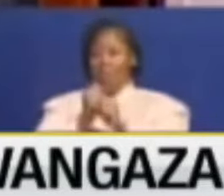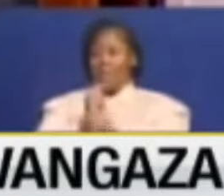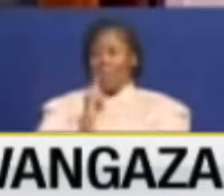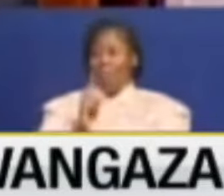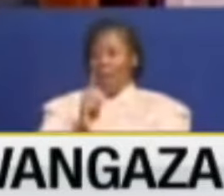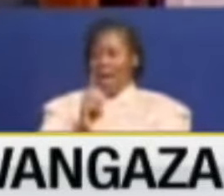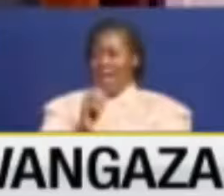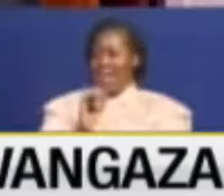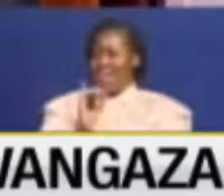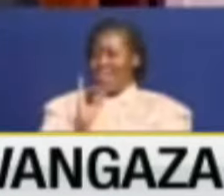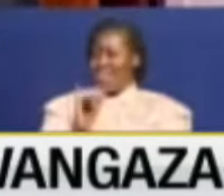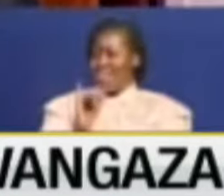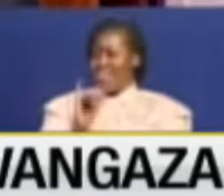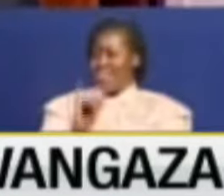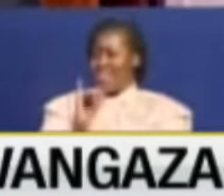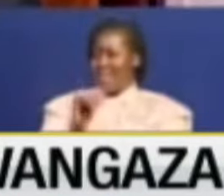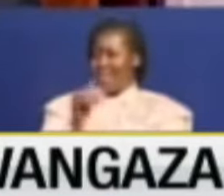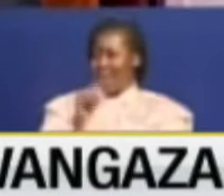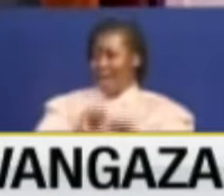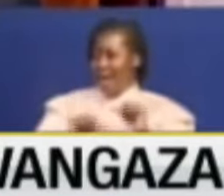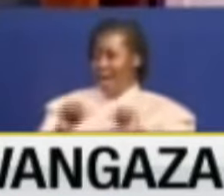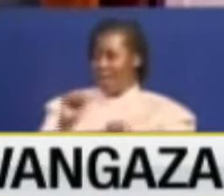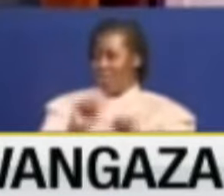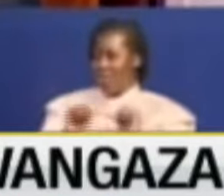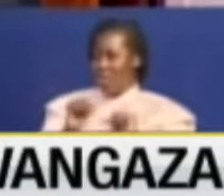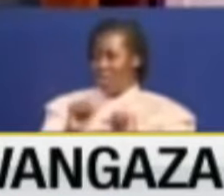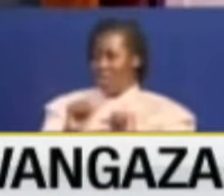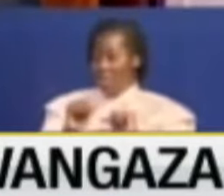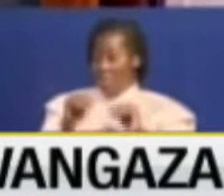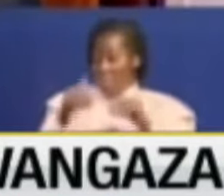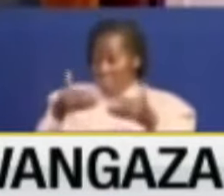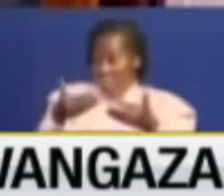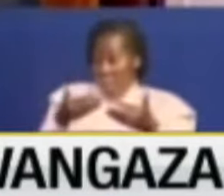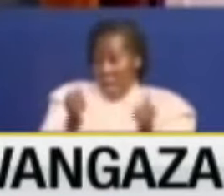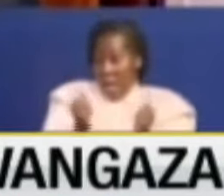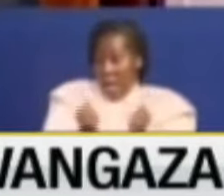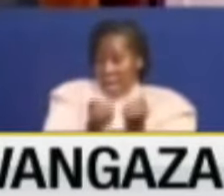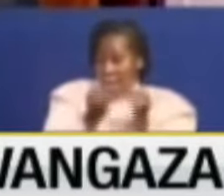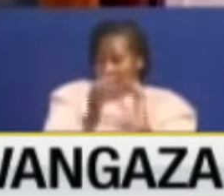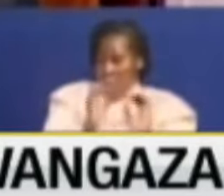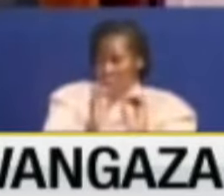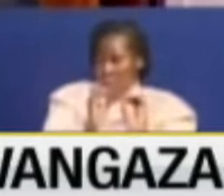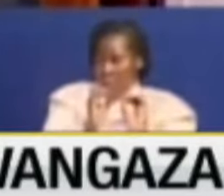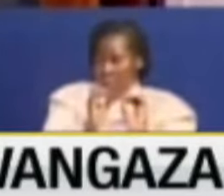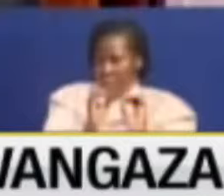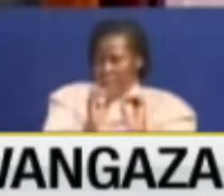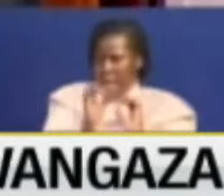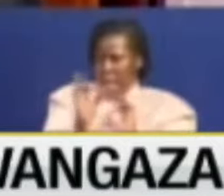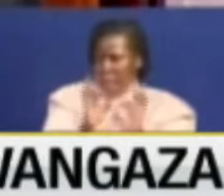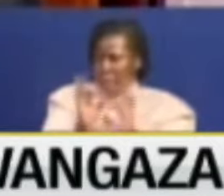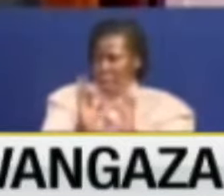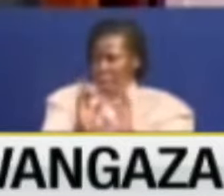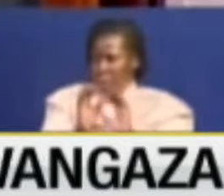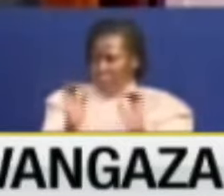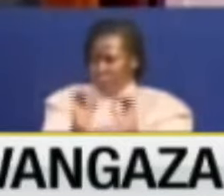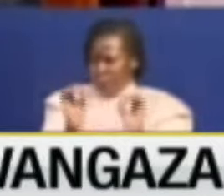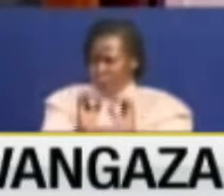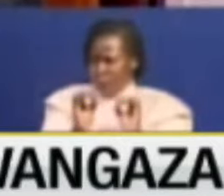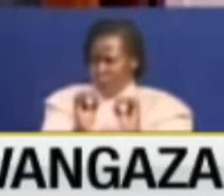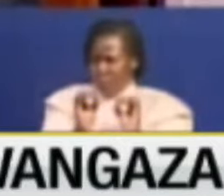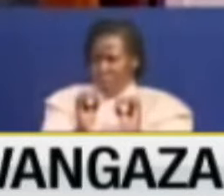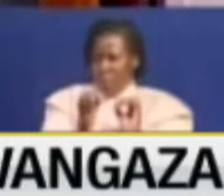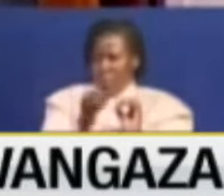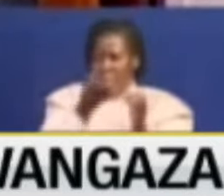that such action is not or does not occur. No disciplinary actions taken in respect